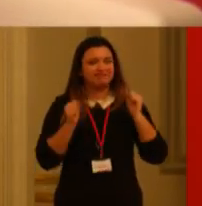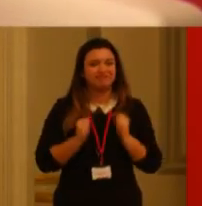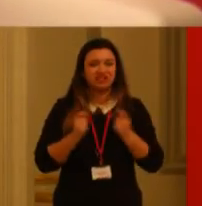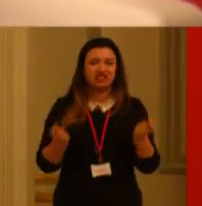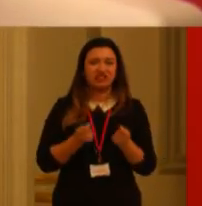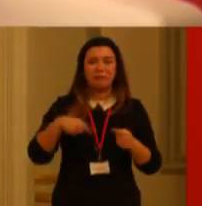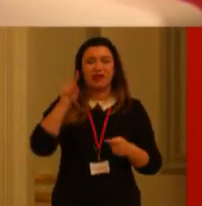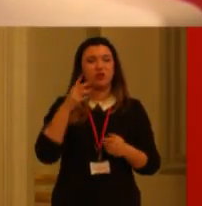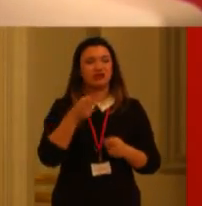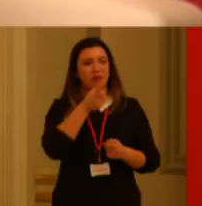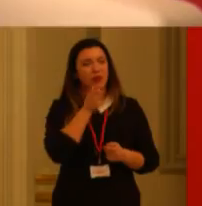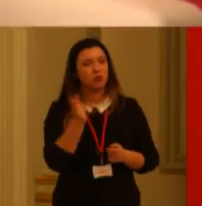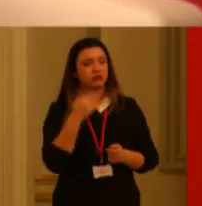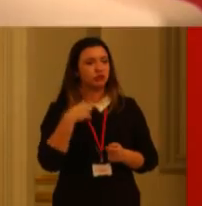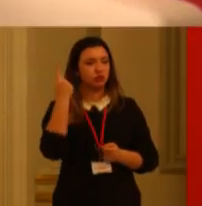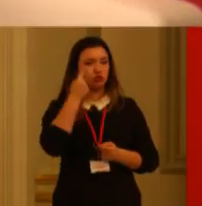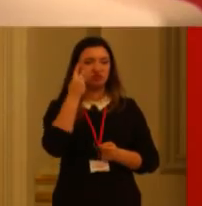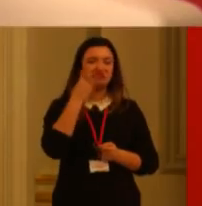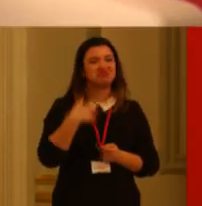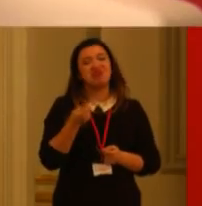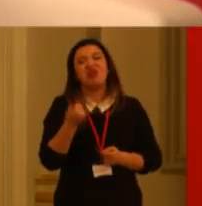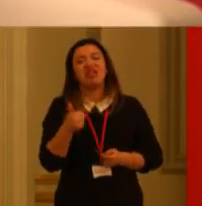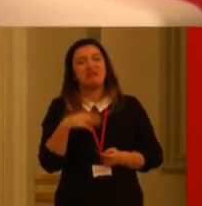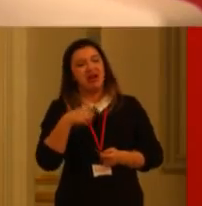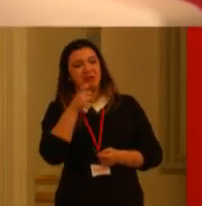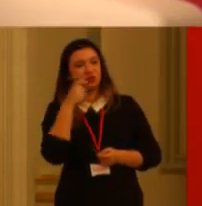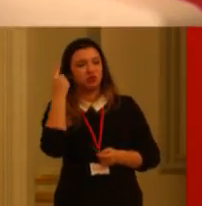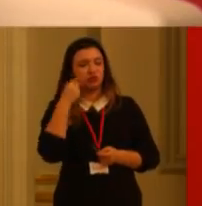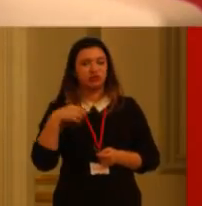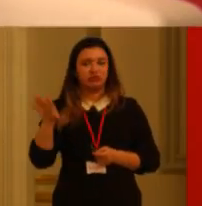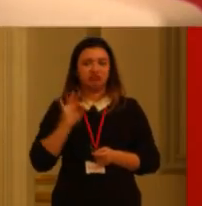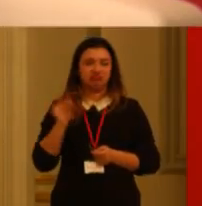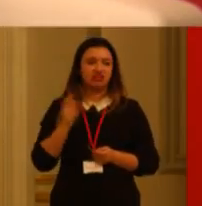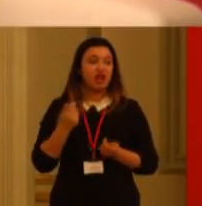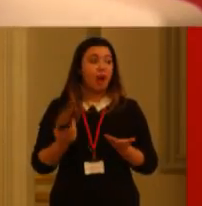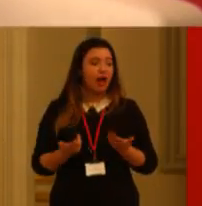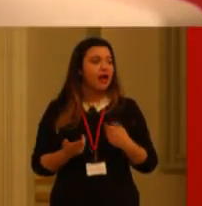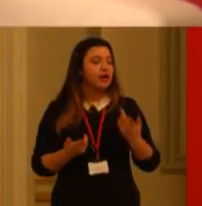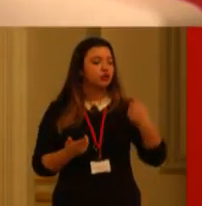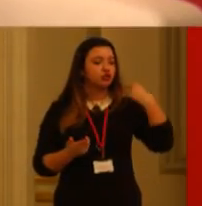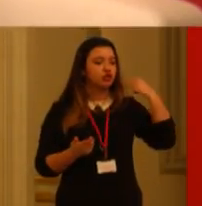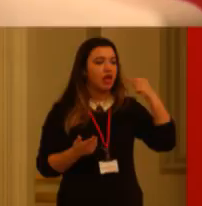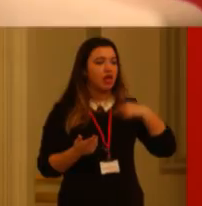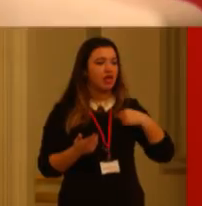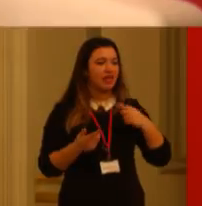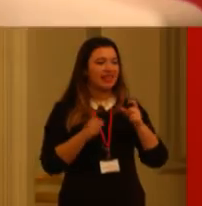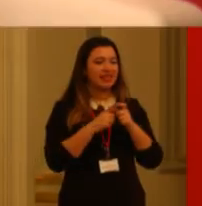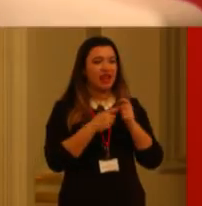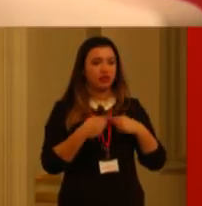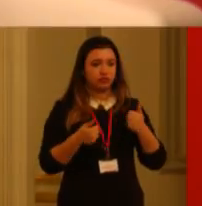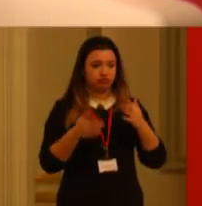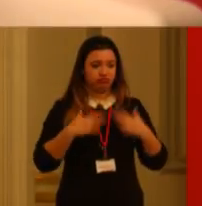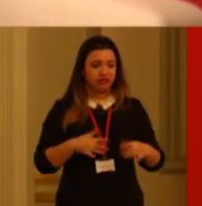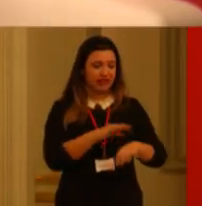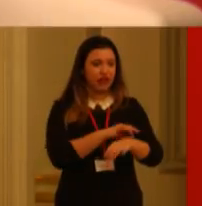delivery of leather. And I frequently see Syrian refugees, young men especially, walking around there in order to